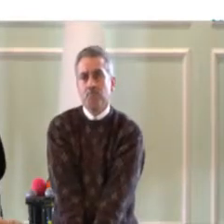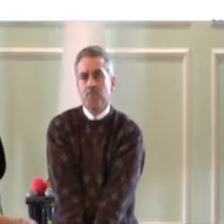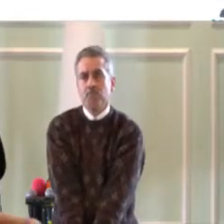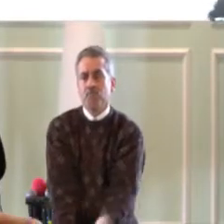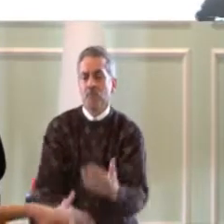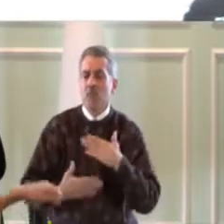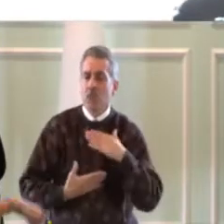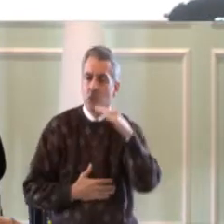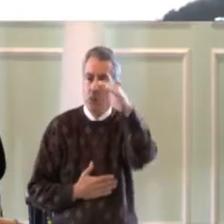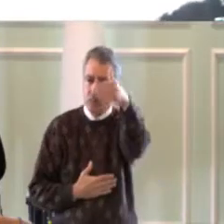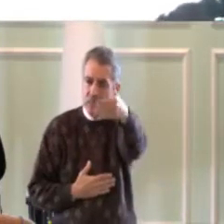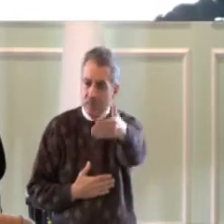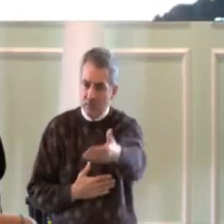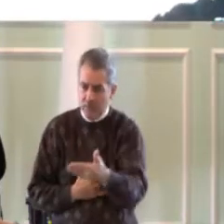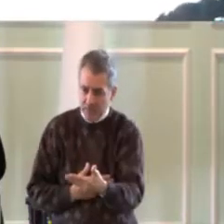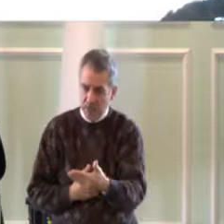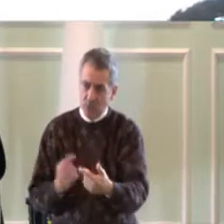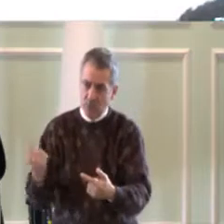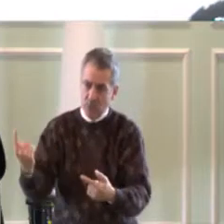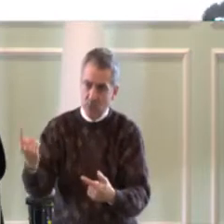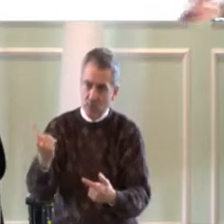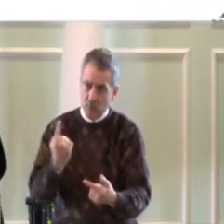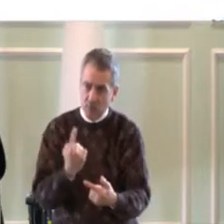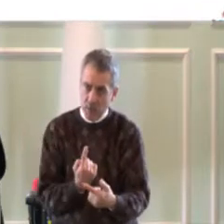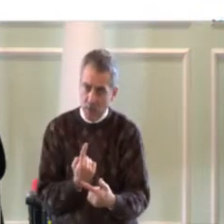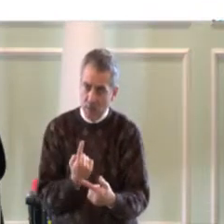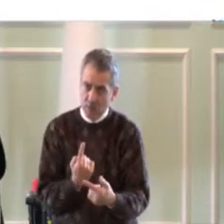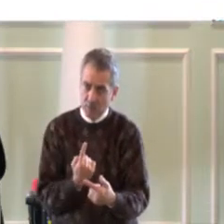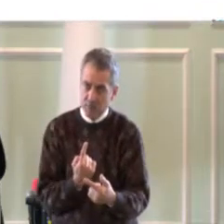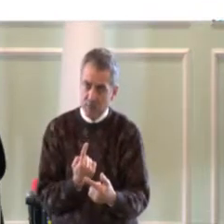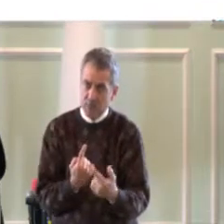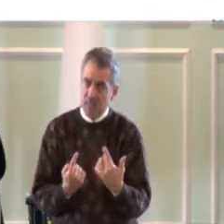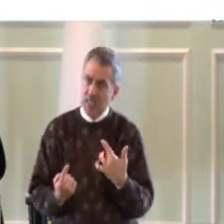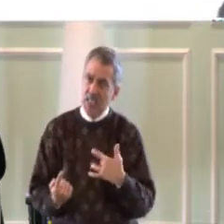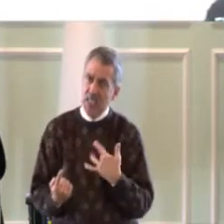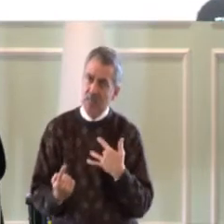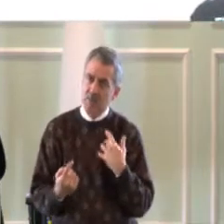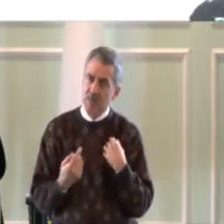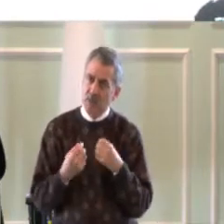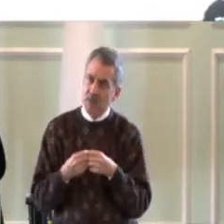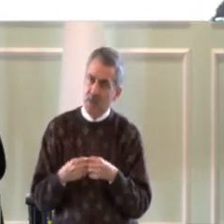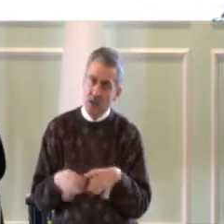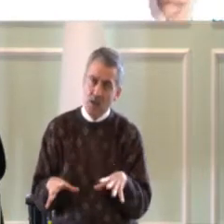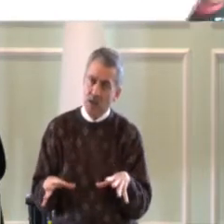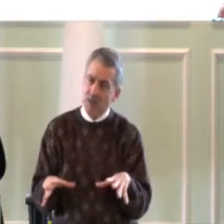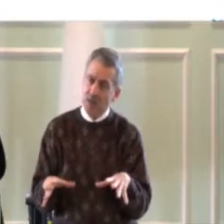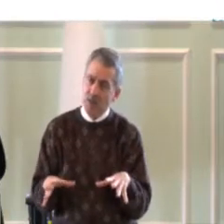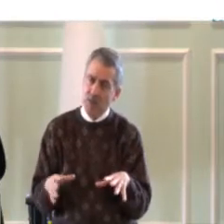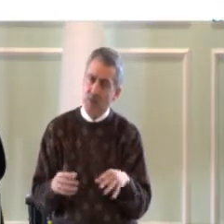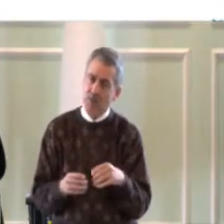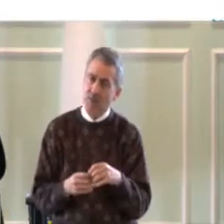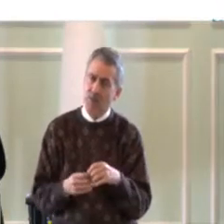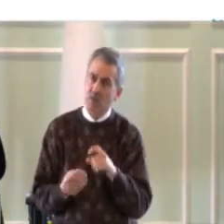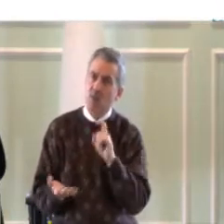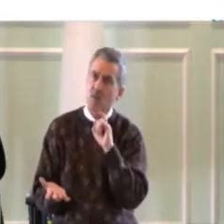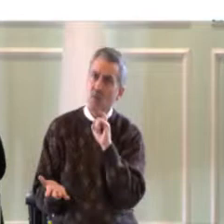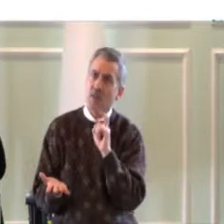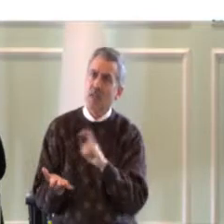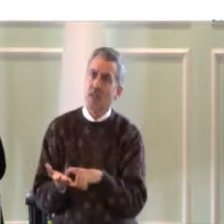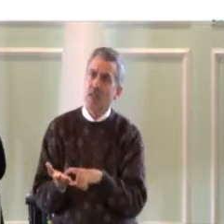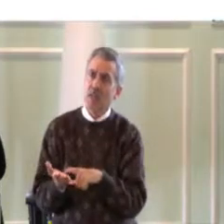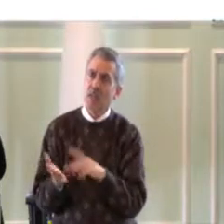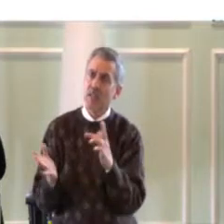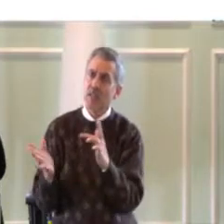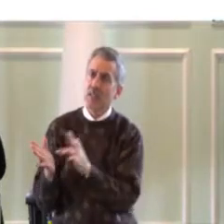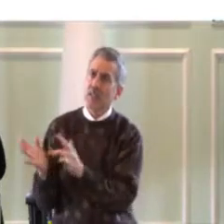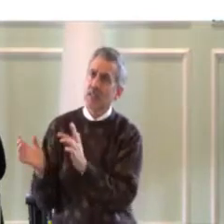If you feel lost, if you feel that you lost your bearings in life, but you recognize that Jesus is the